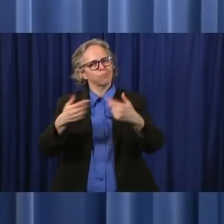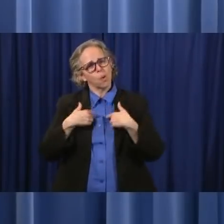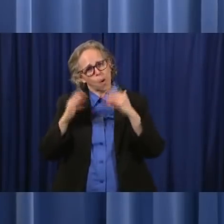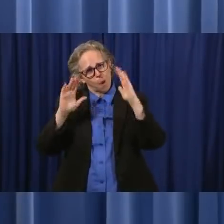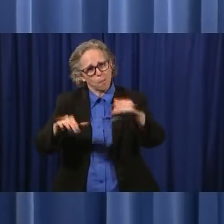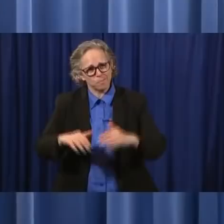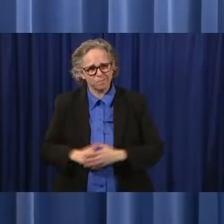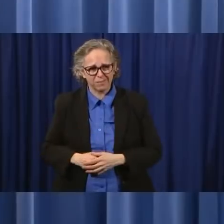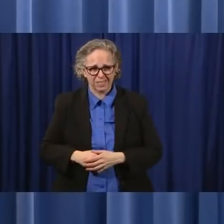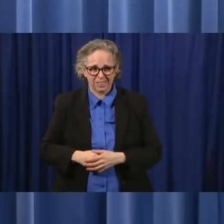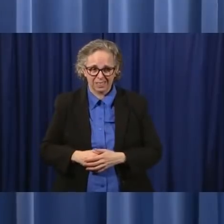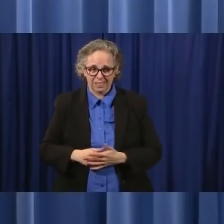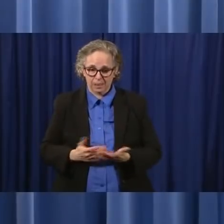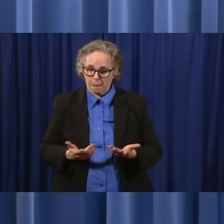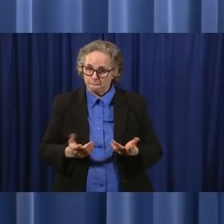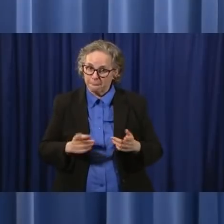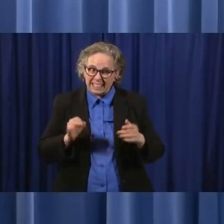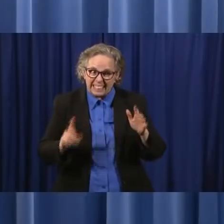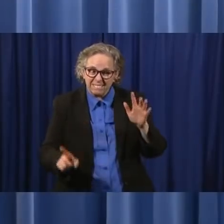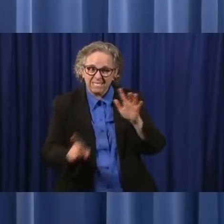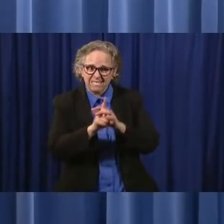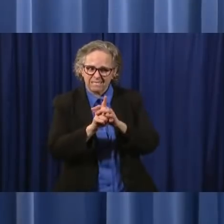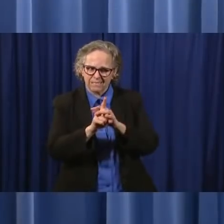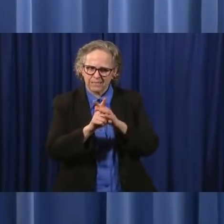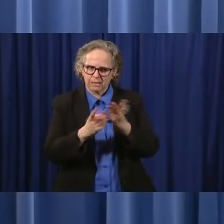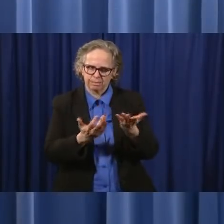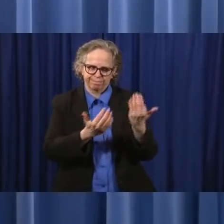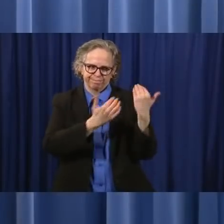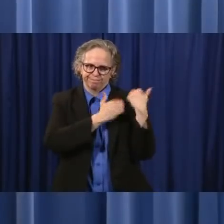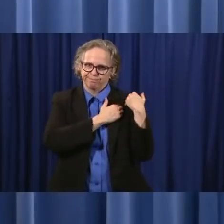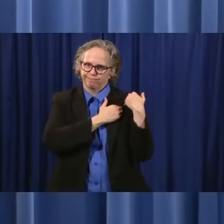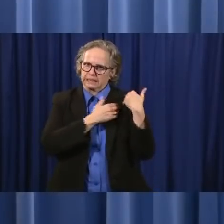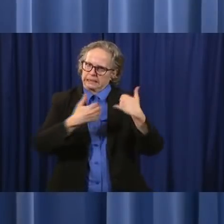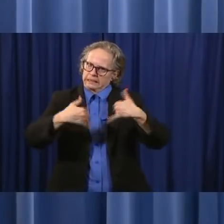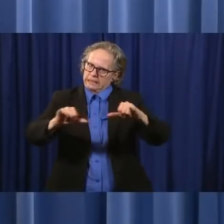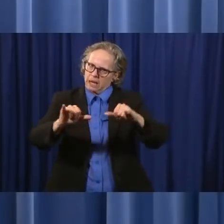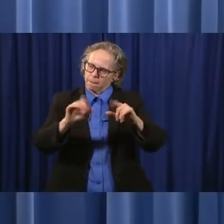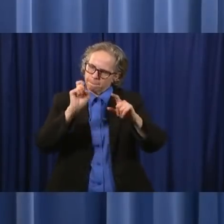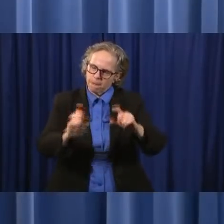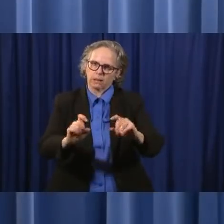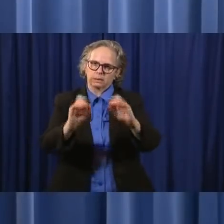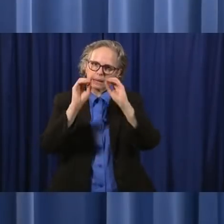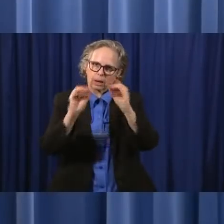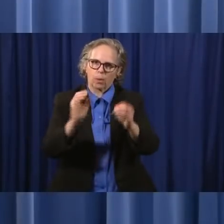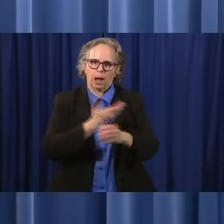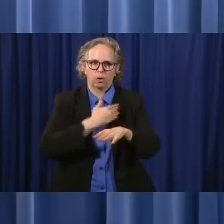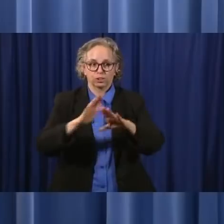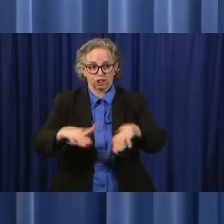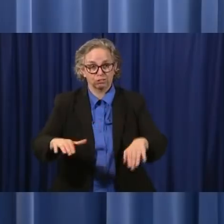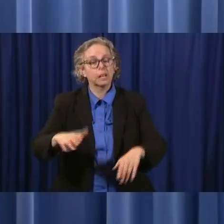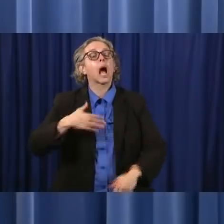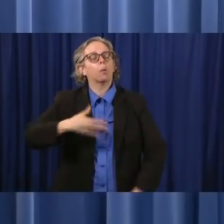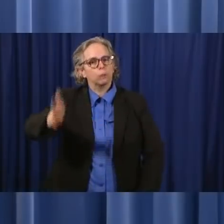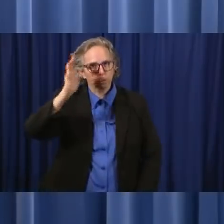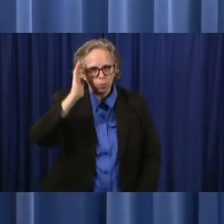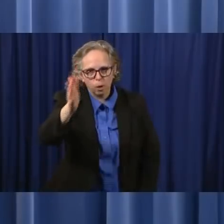have an obligation to do everything we can to educate our kids. And we're going to do everything that we can to do that. Thank